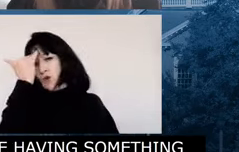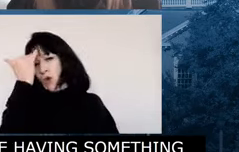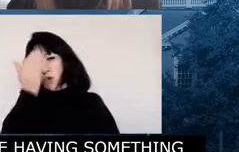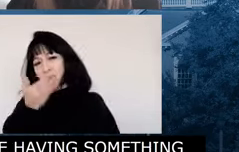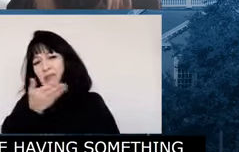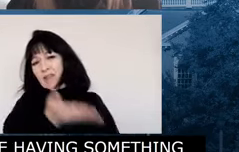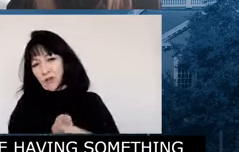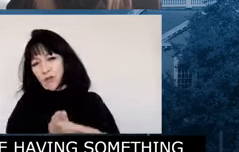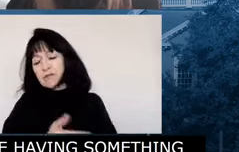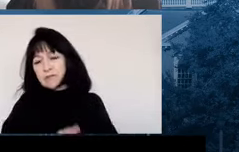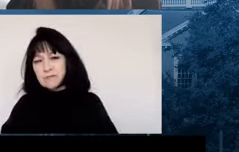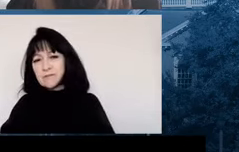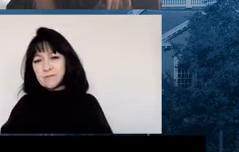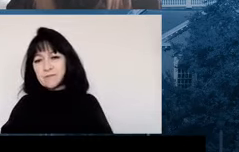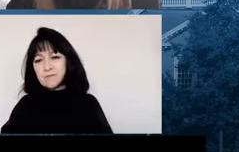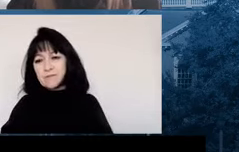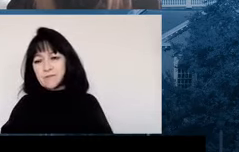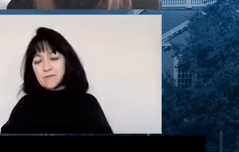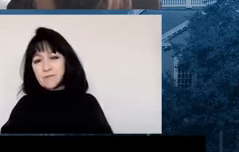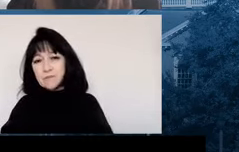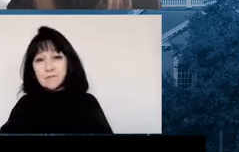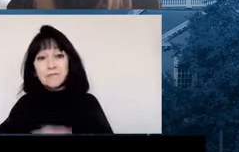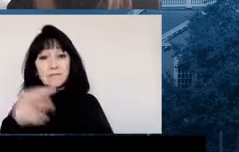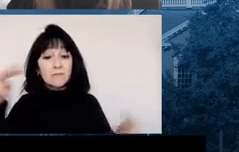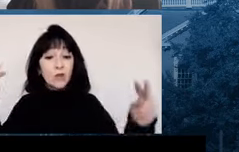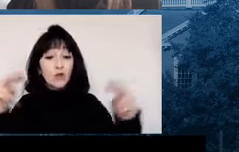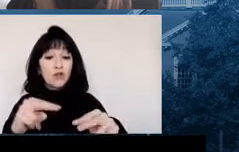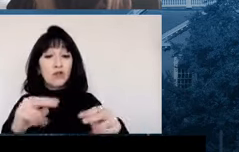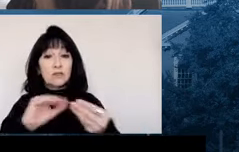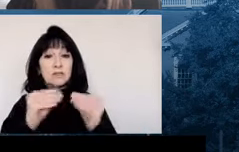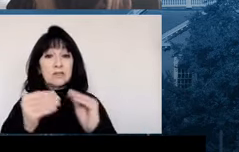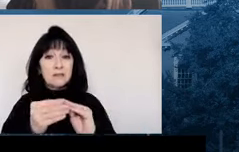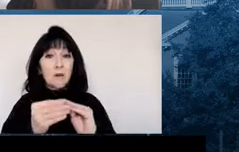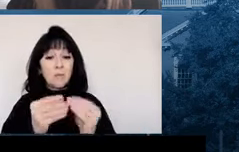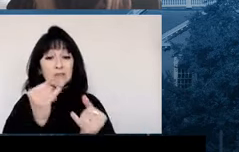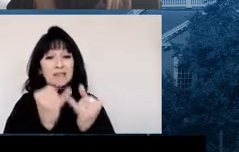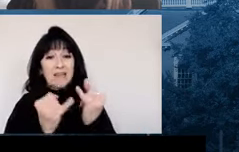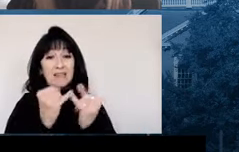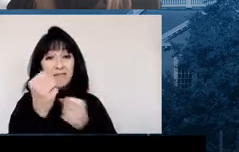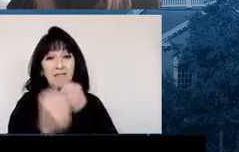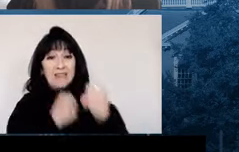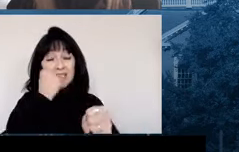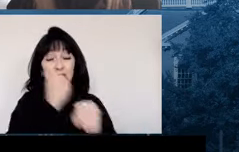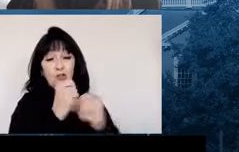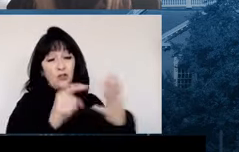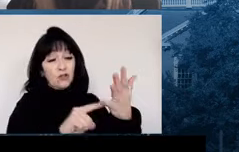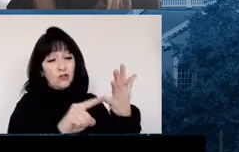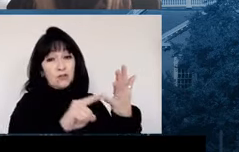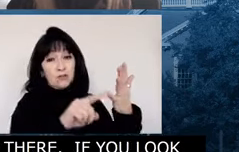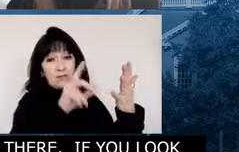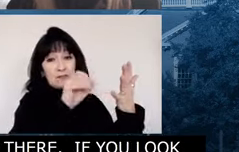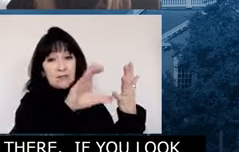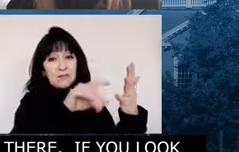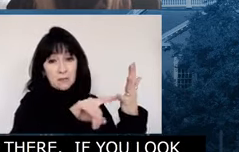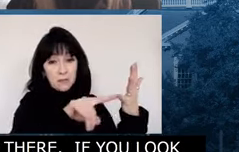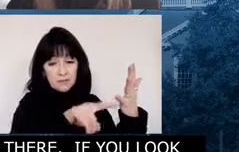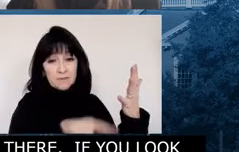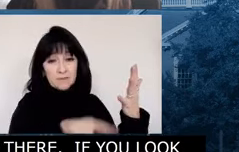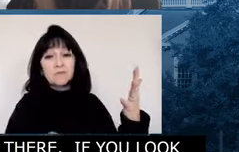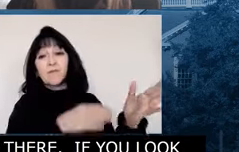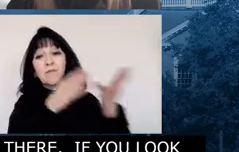if you look at the numbers, end of the year, first week of January, we were getting a lot of